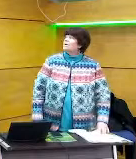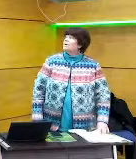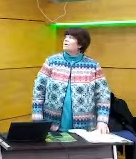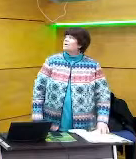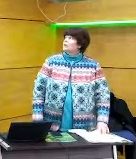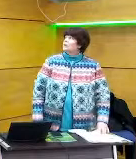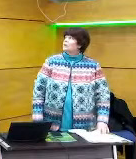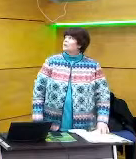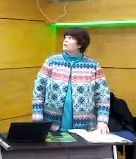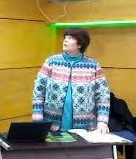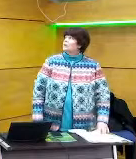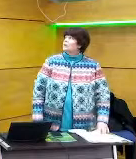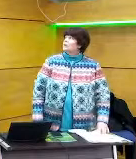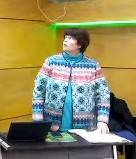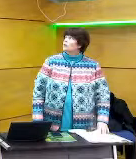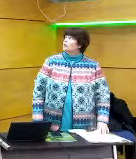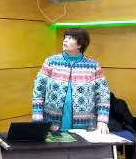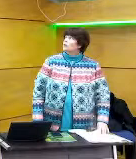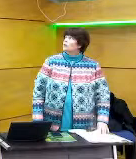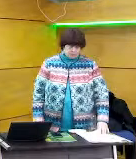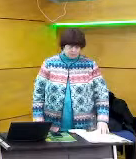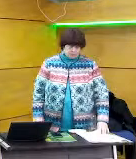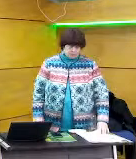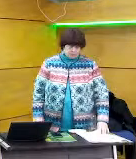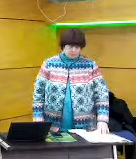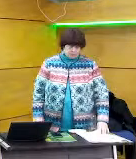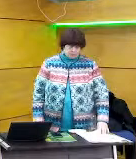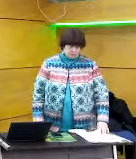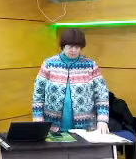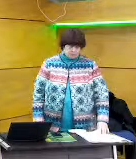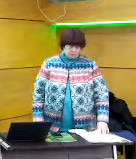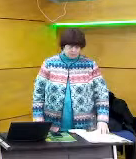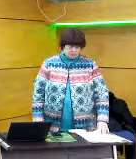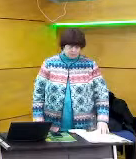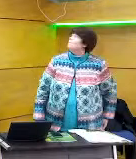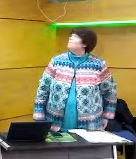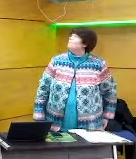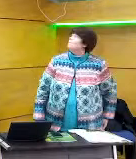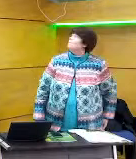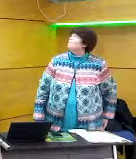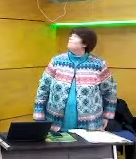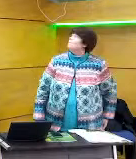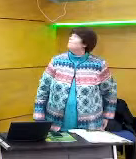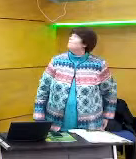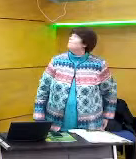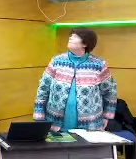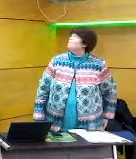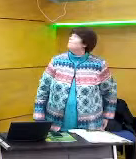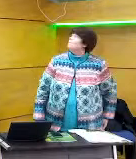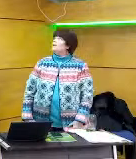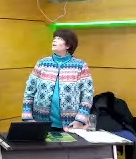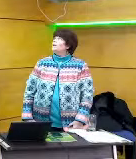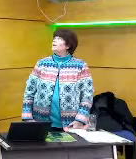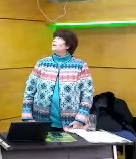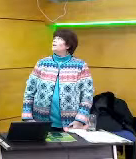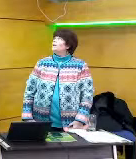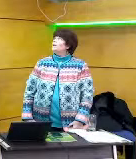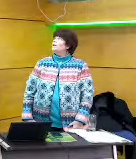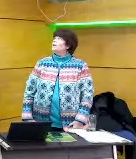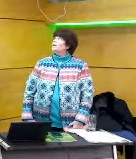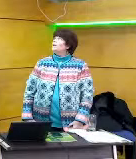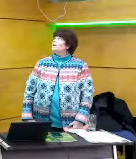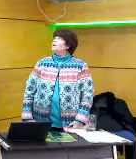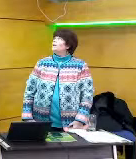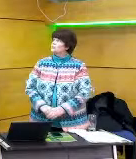This year, we will have the 24th of May is when we had